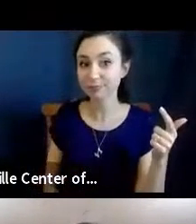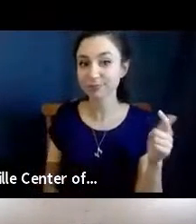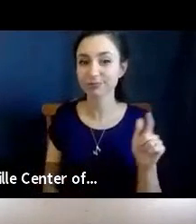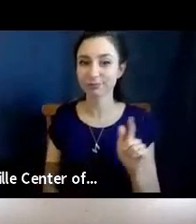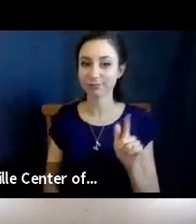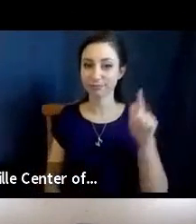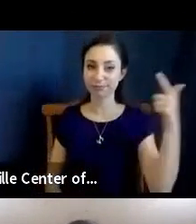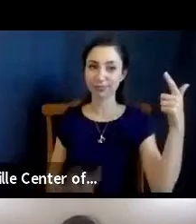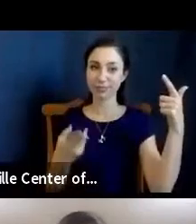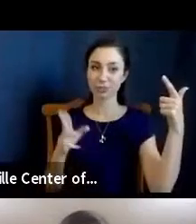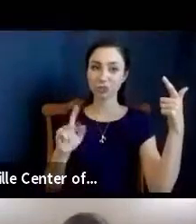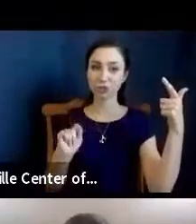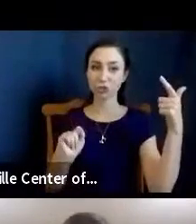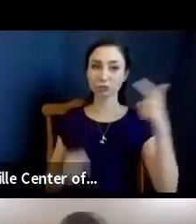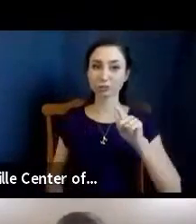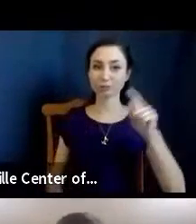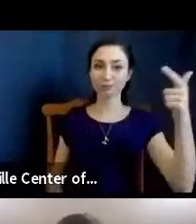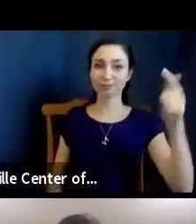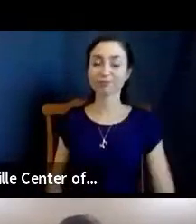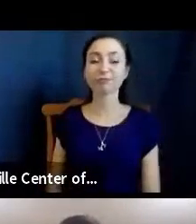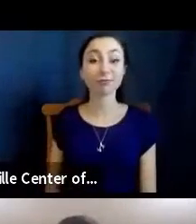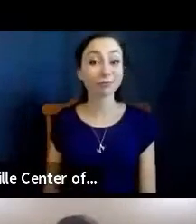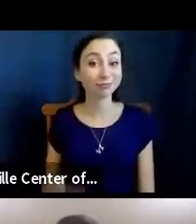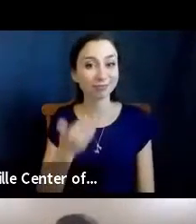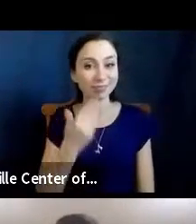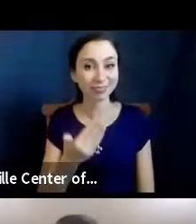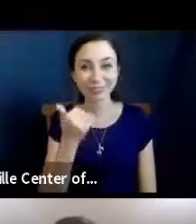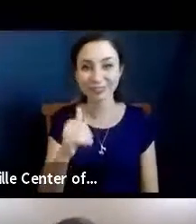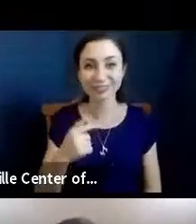Second. Thank you. Any discussion?